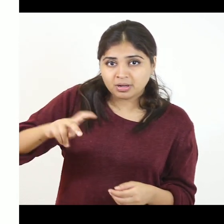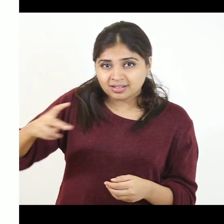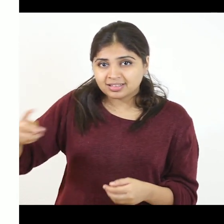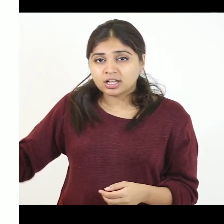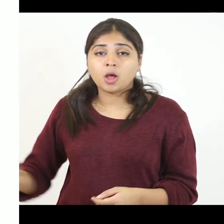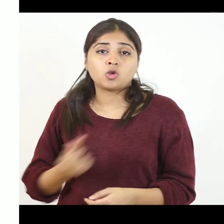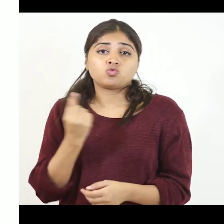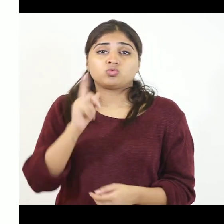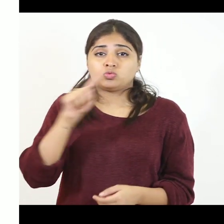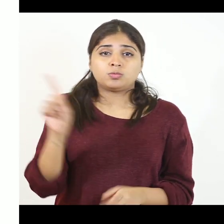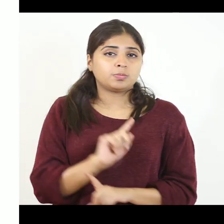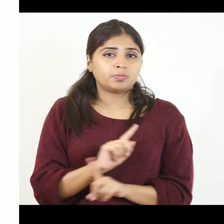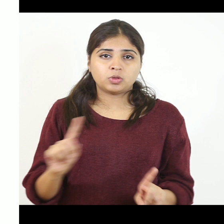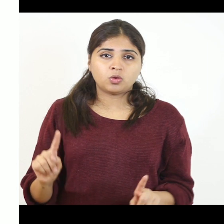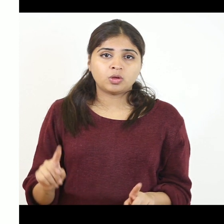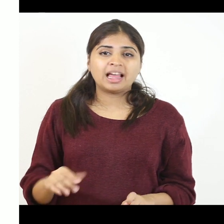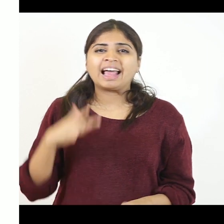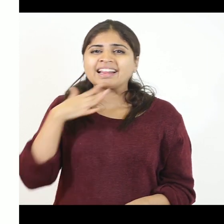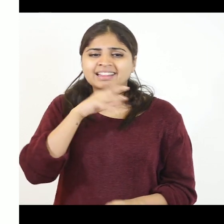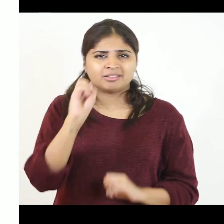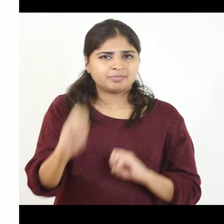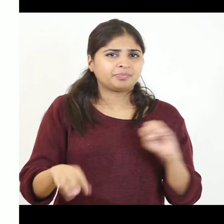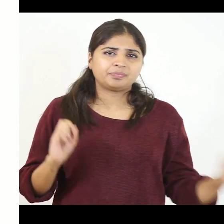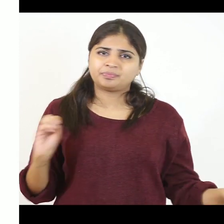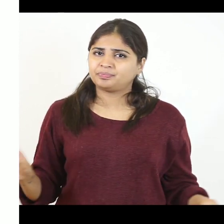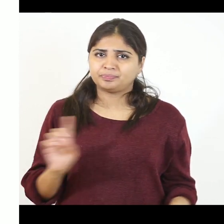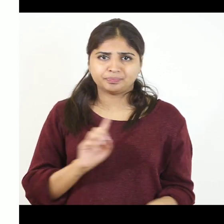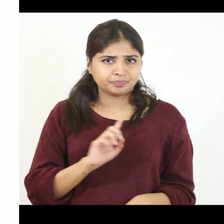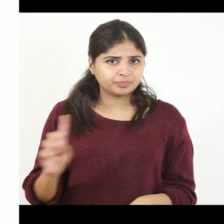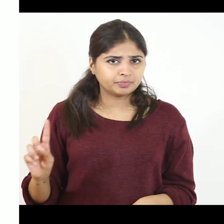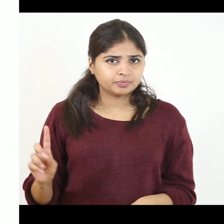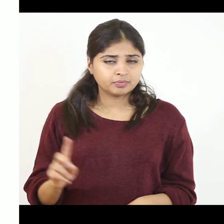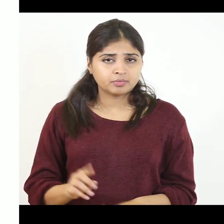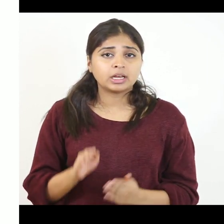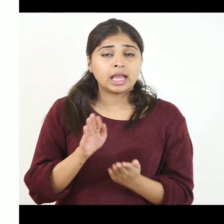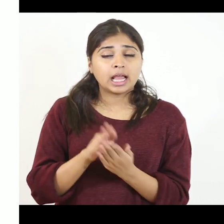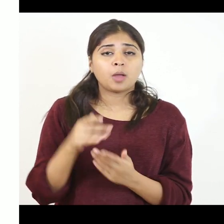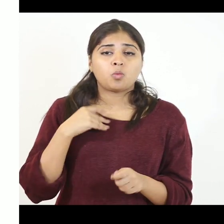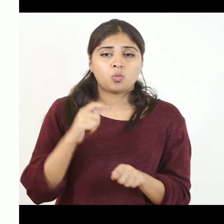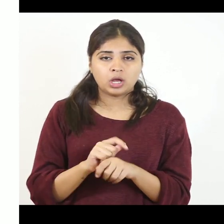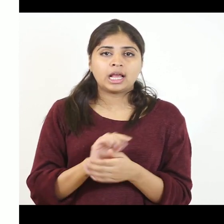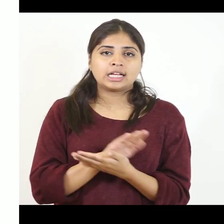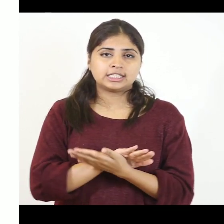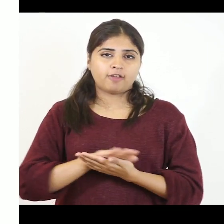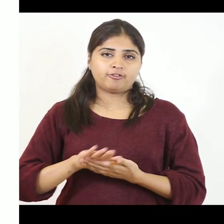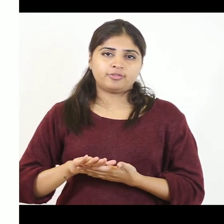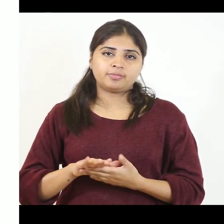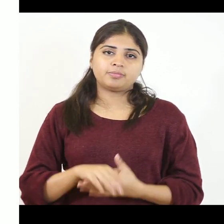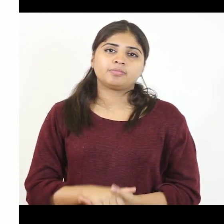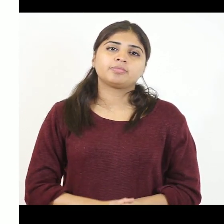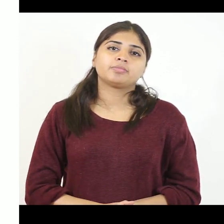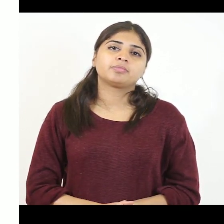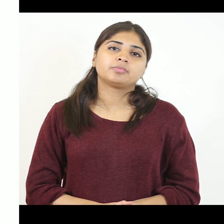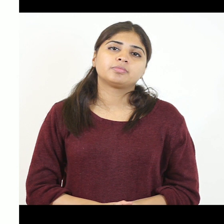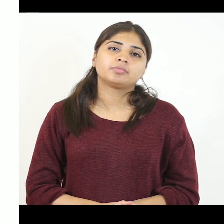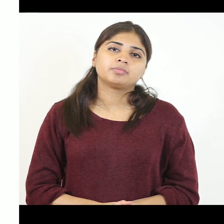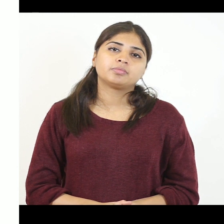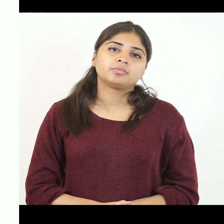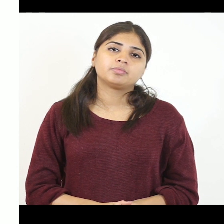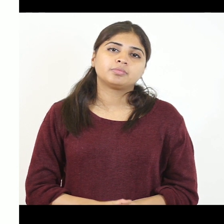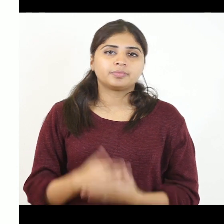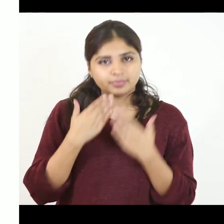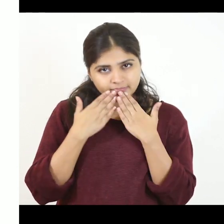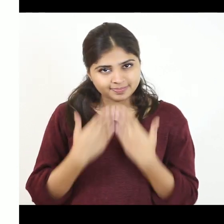not littering around, keeping your work area neat and tidy. Thank you.